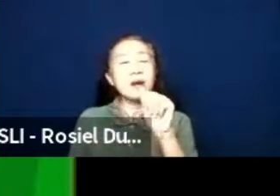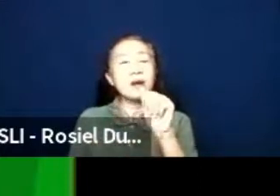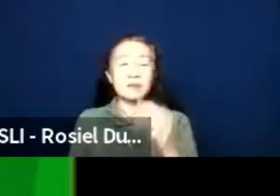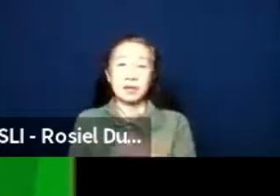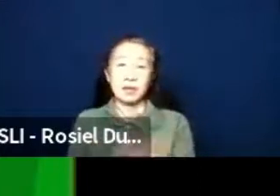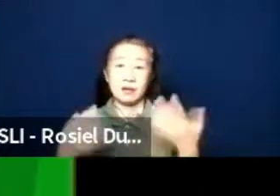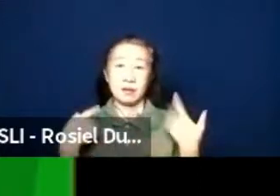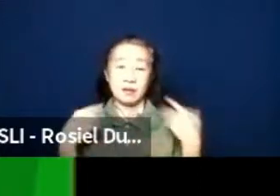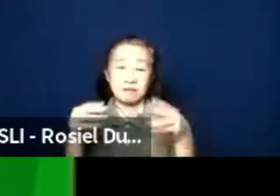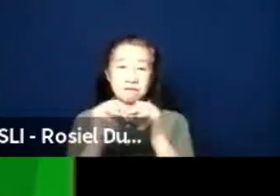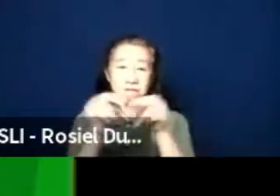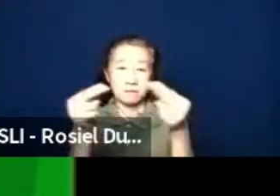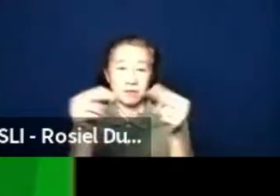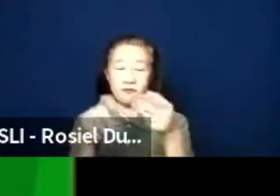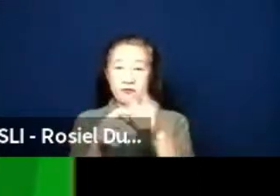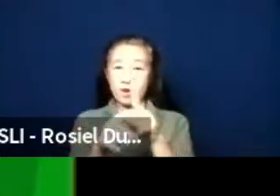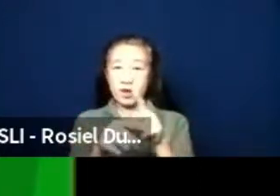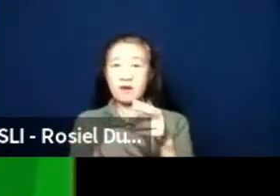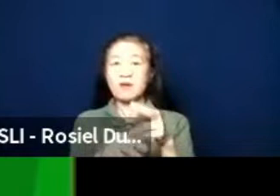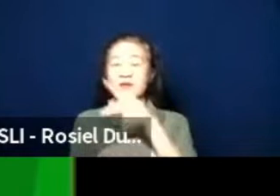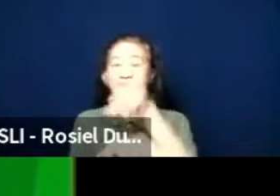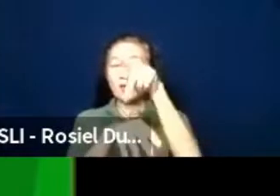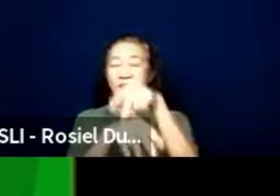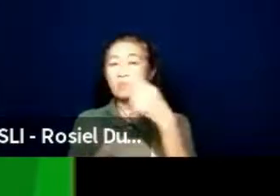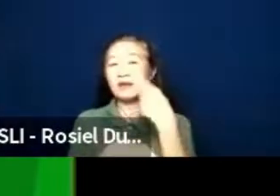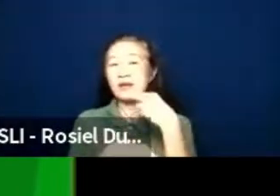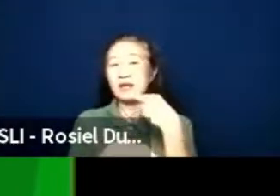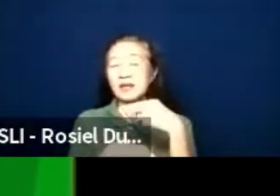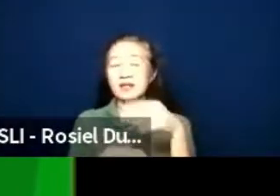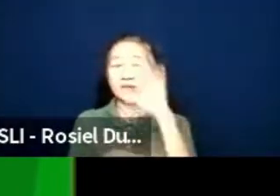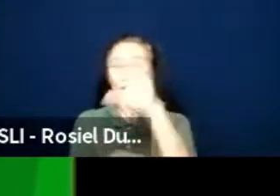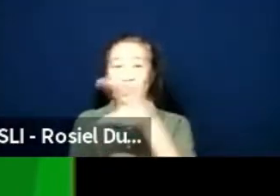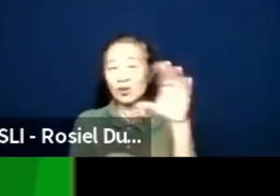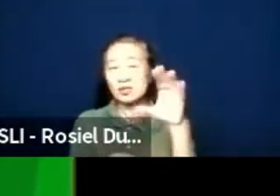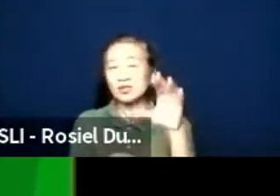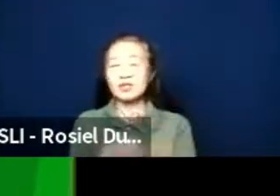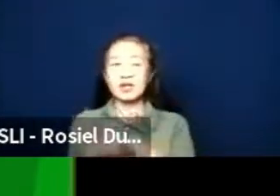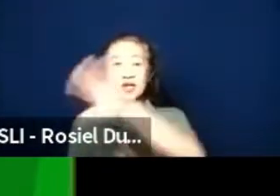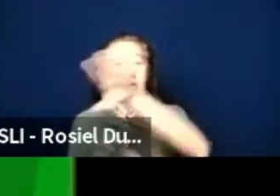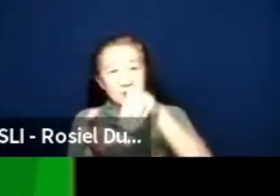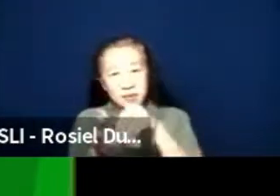packet guide from Philippine Red Cross, the Disability Inclusion Packet Guide, which is